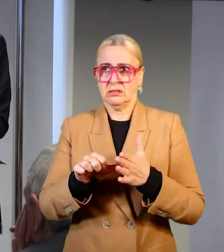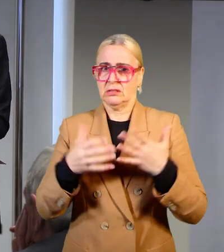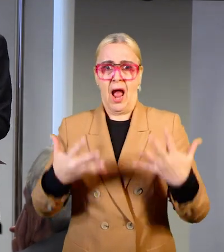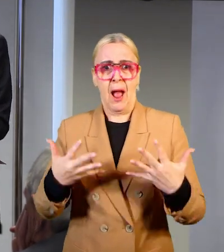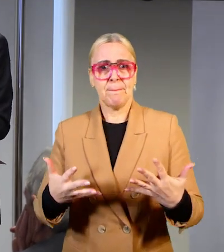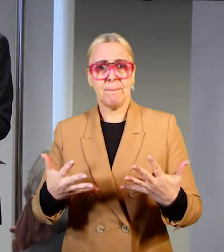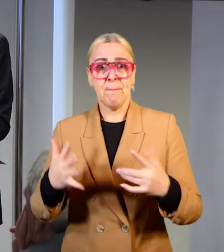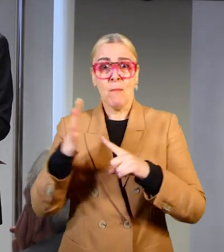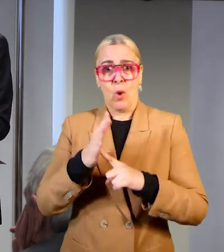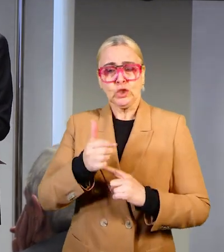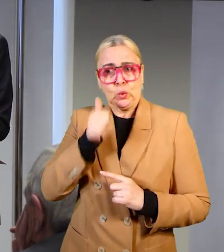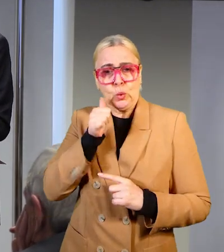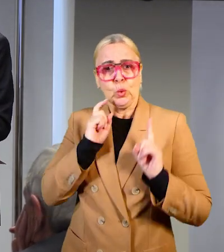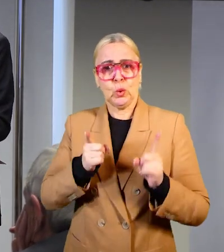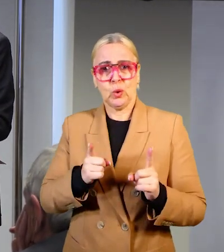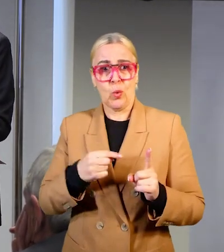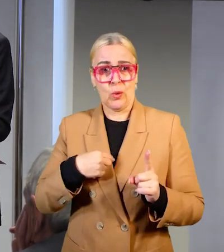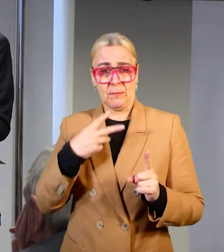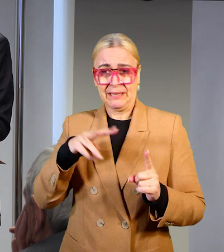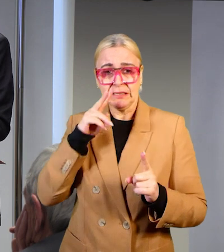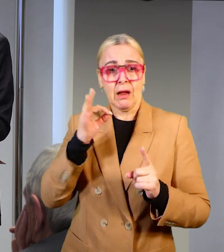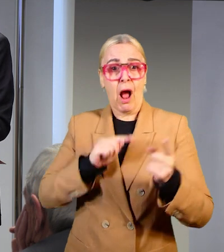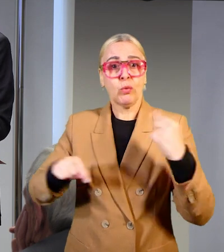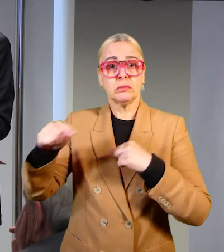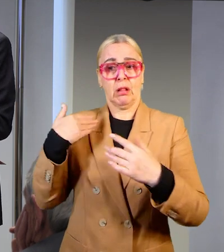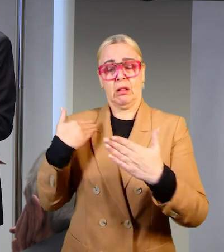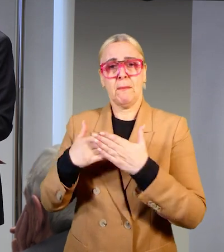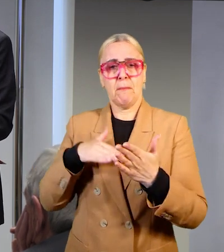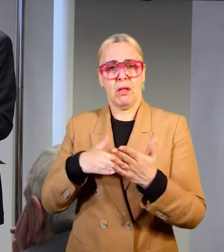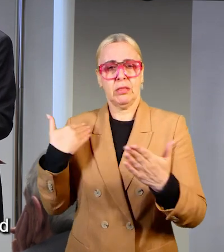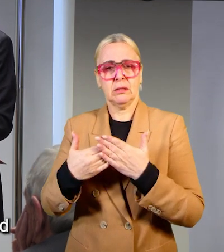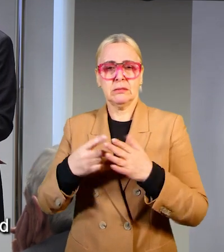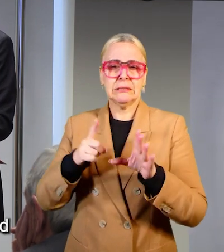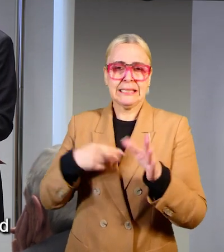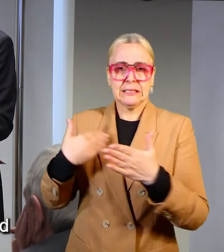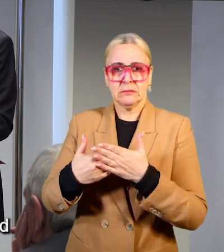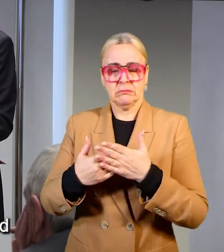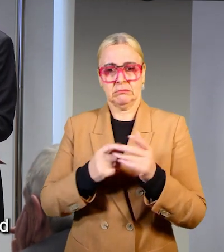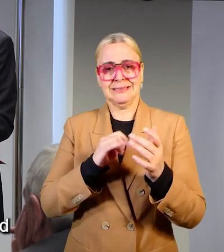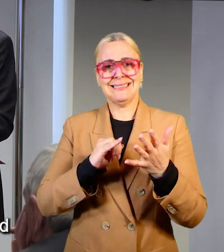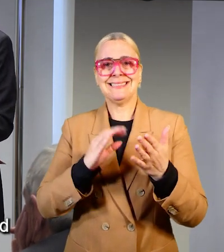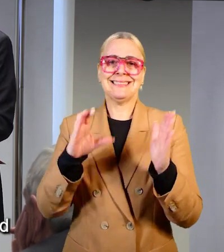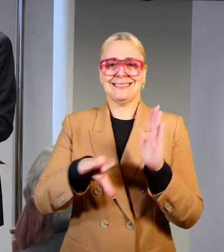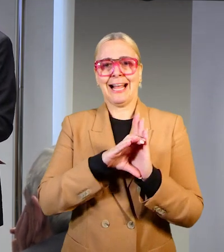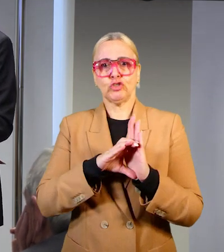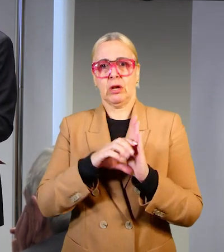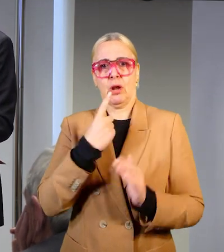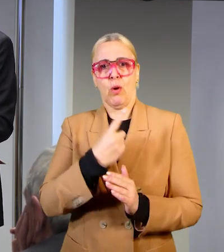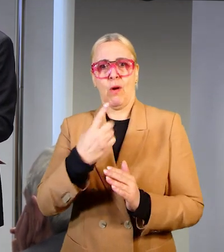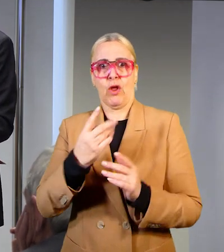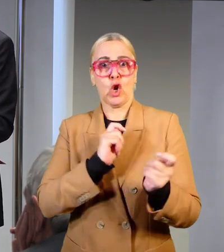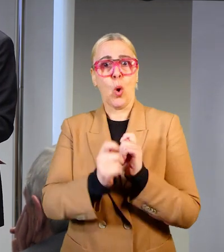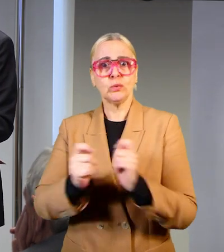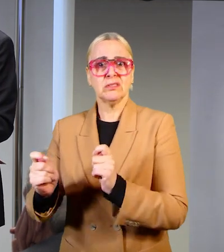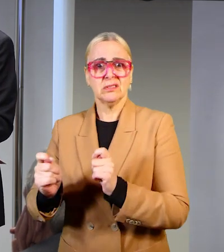yet again to set a balanced budget in the most challenging of times. That ability should not be overlooked or indeed